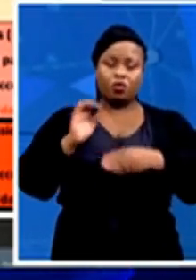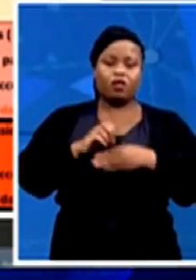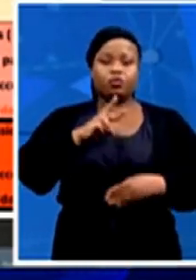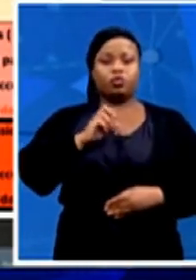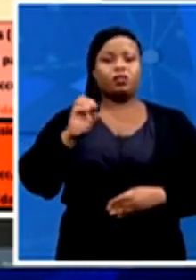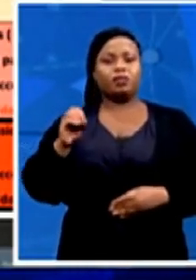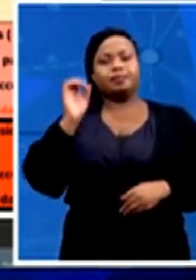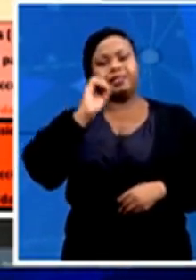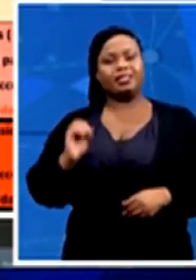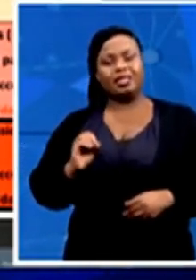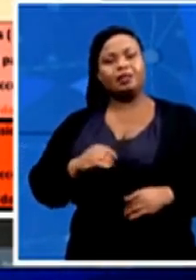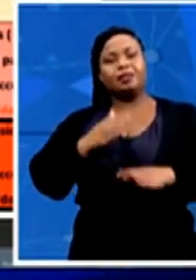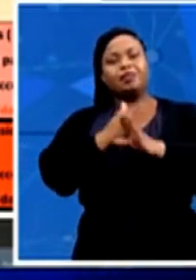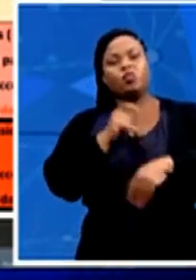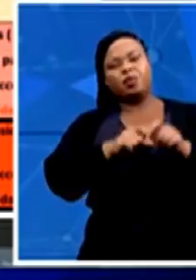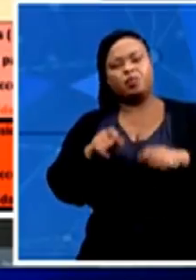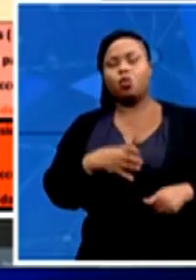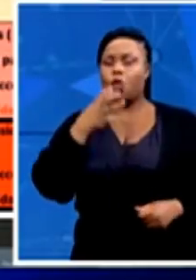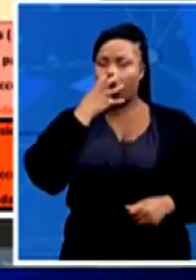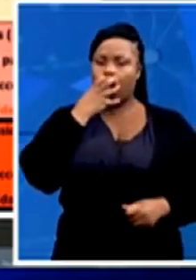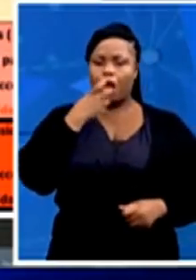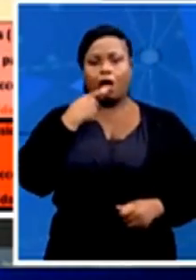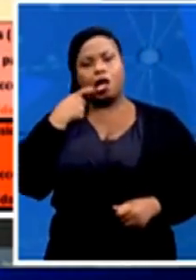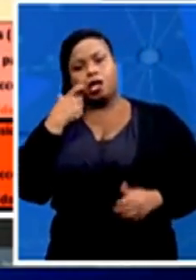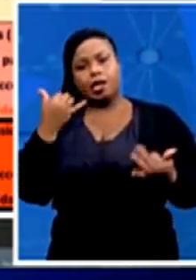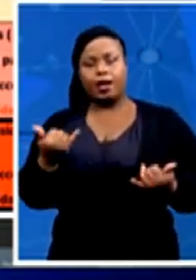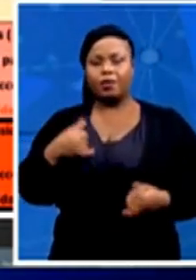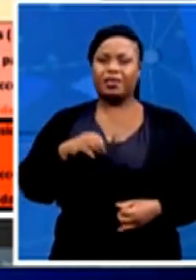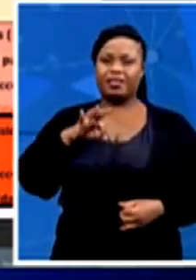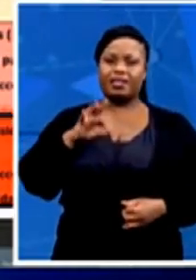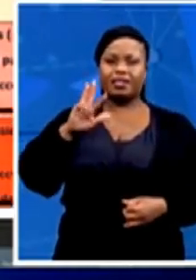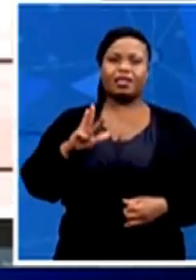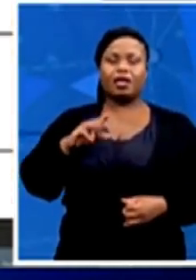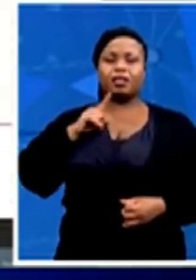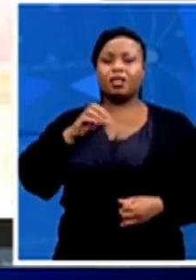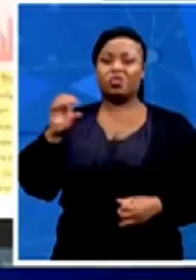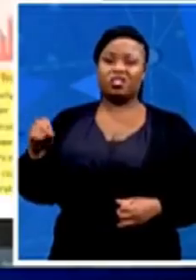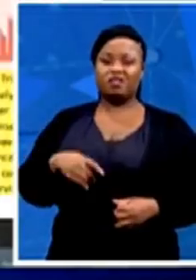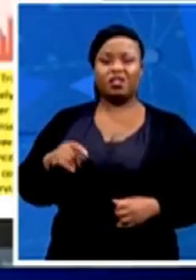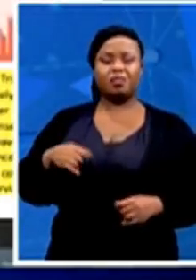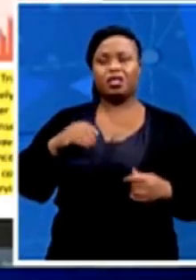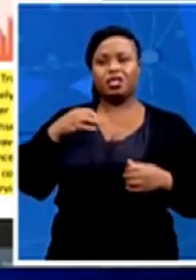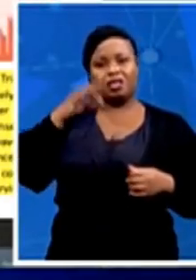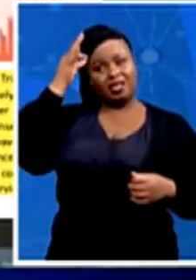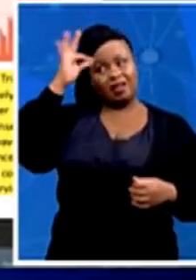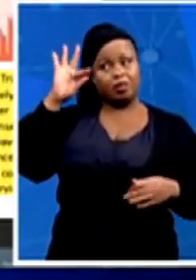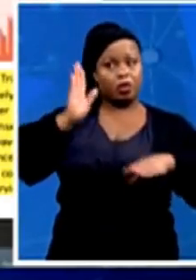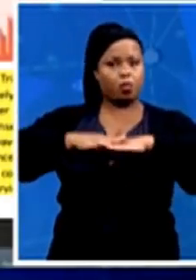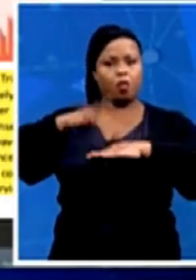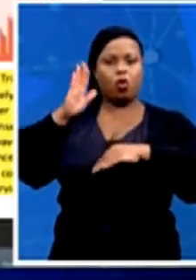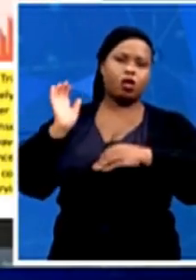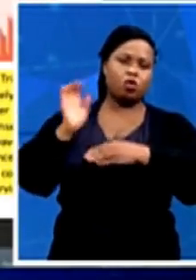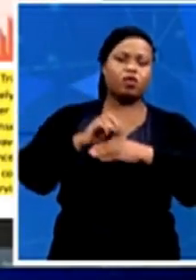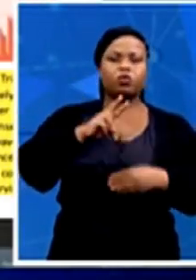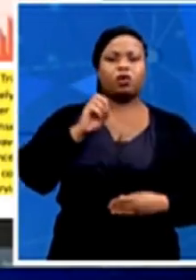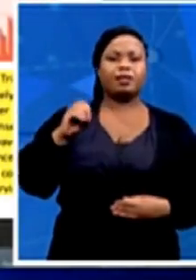We're currently at 39 tons per day for the public sector. That's more than a 200% increase. So what does that mean? We are